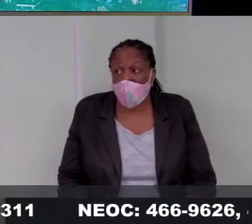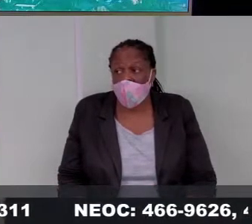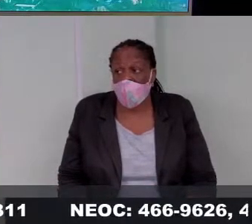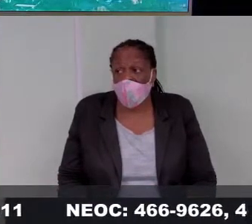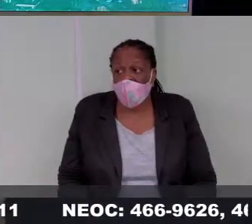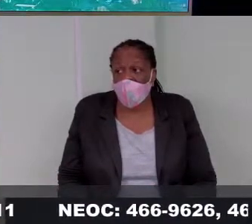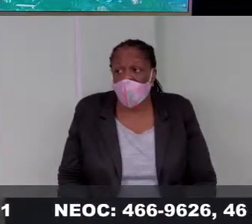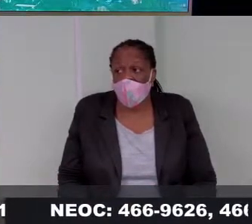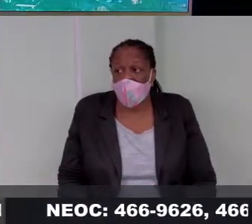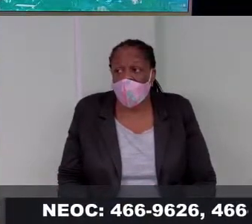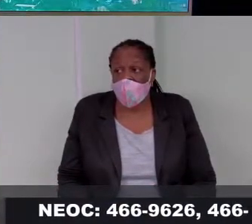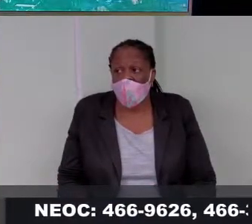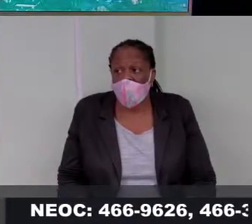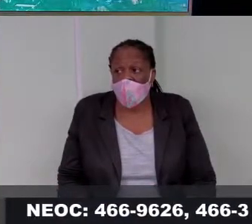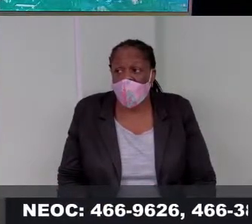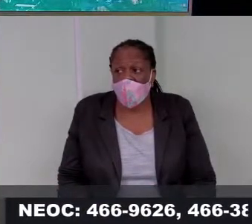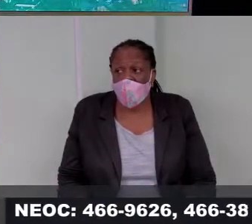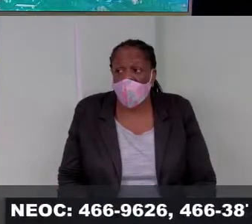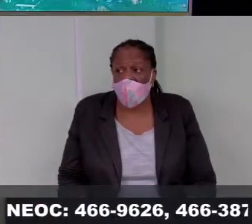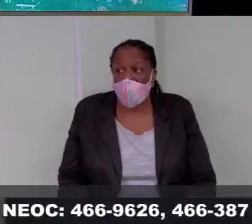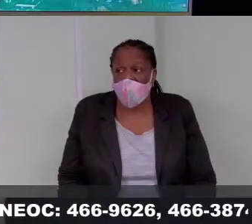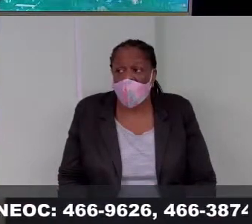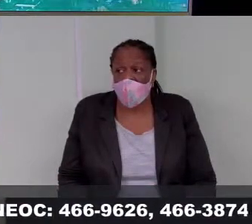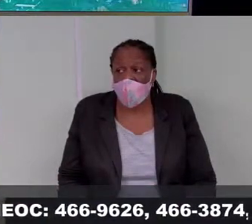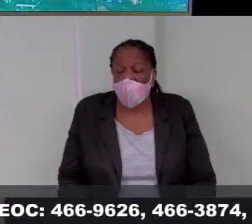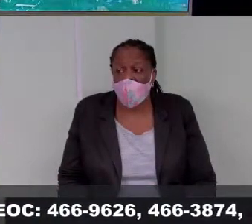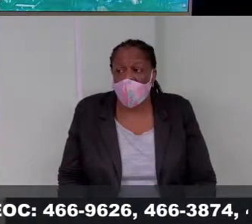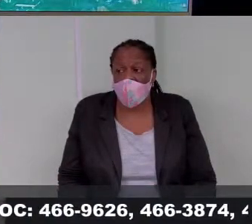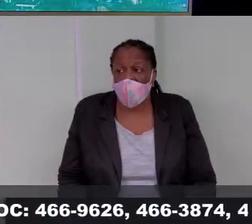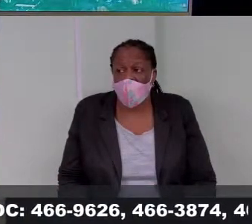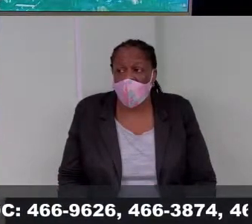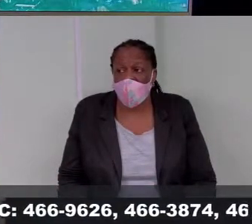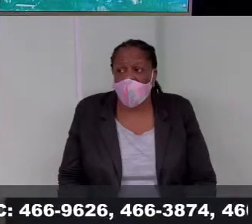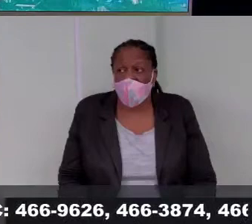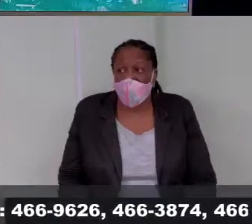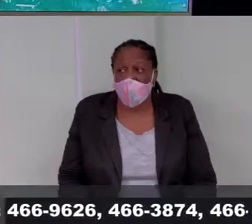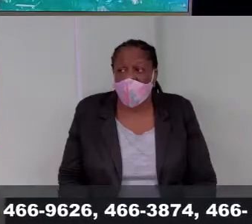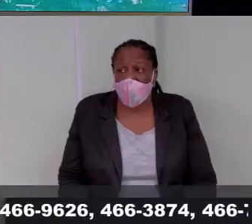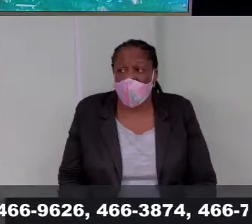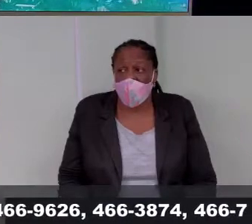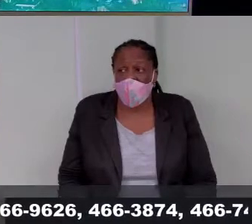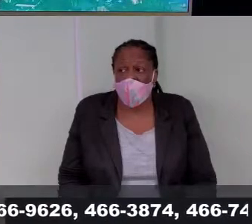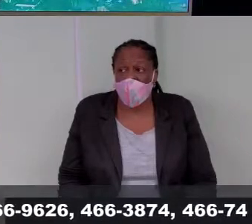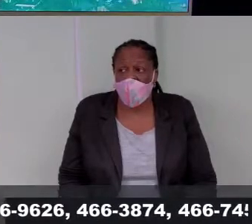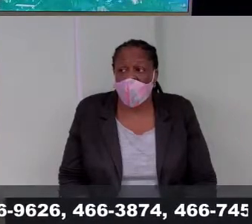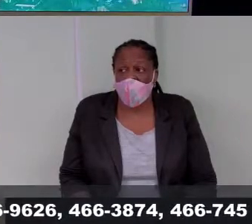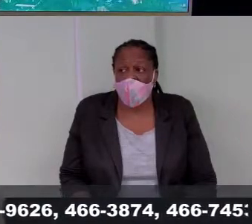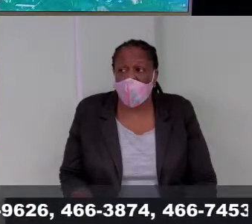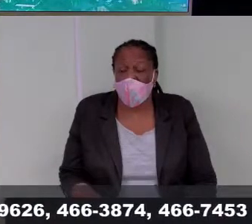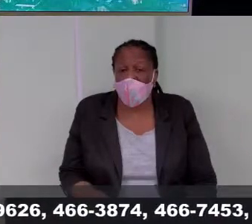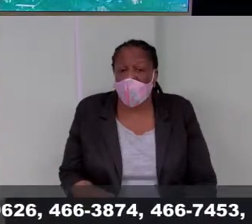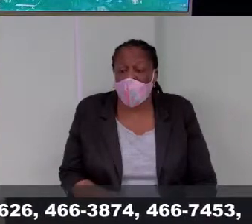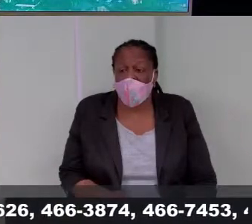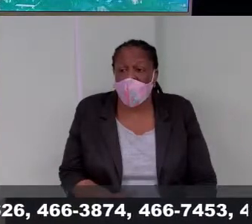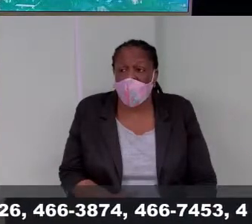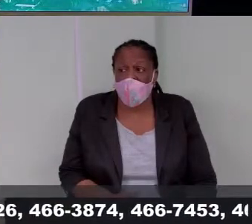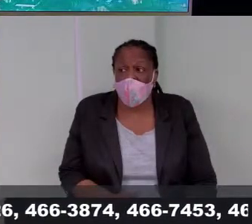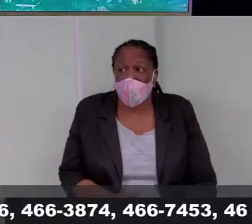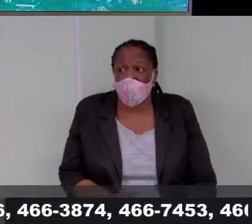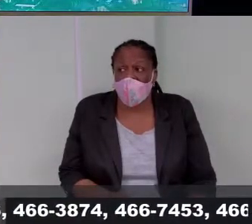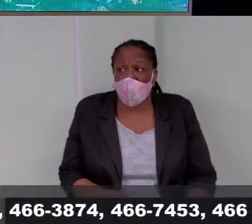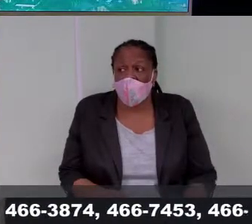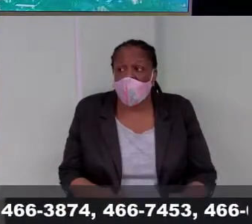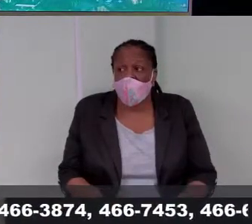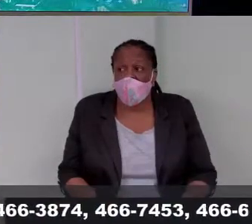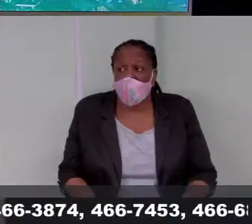Alliance for Vaccine and Immunization, and that's a non-profit organization that has been around for almost 20 years, and that is